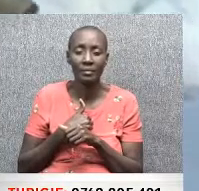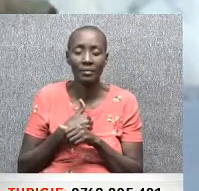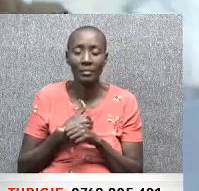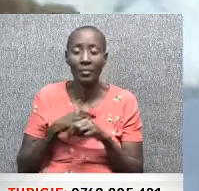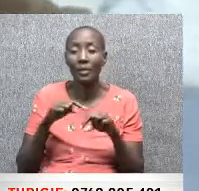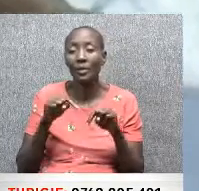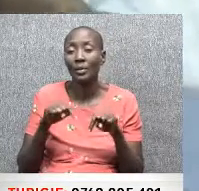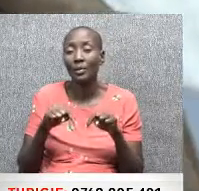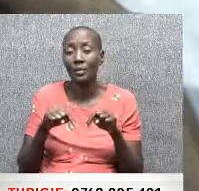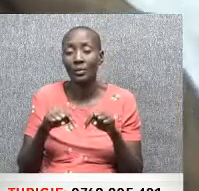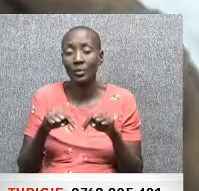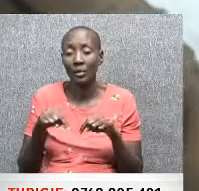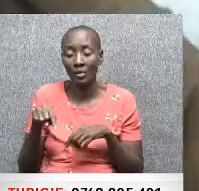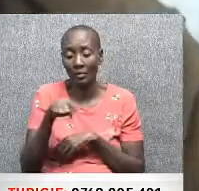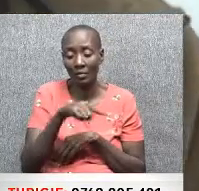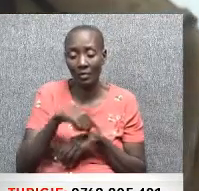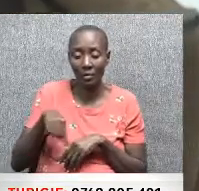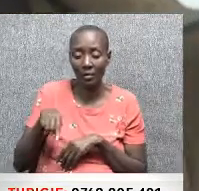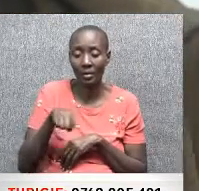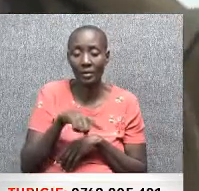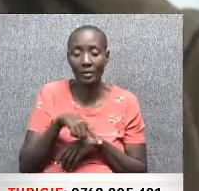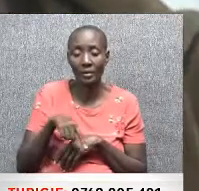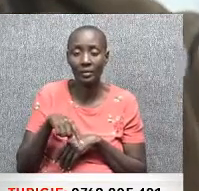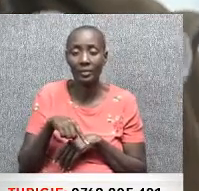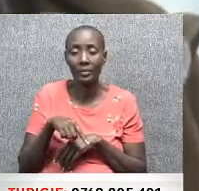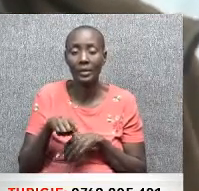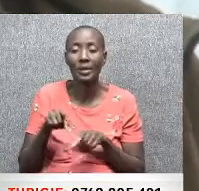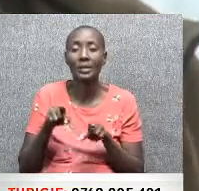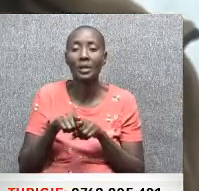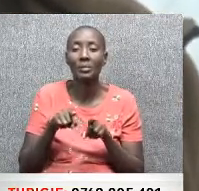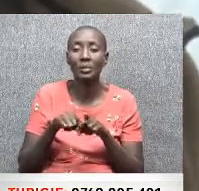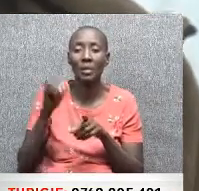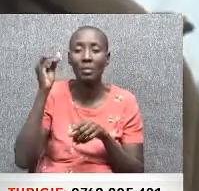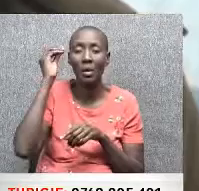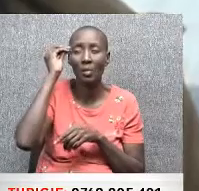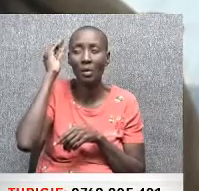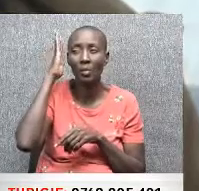Today, for us, is also a memory.